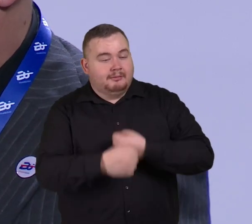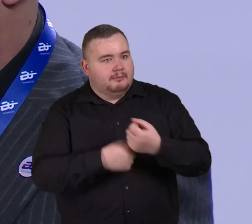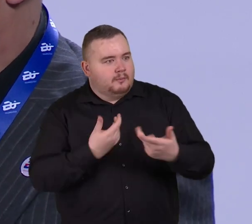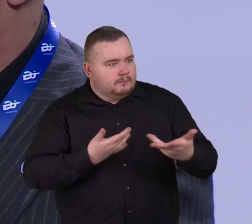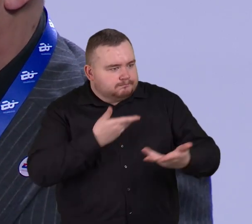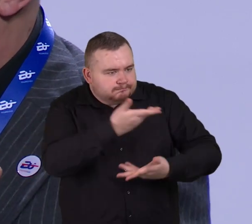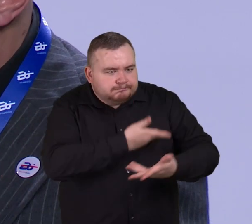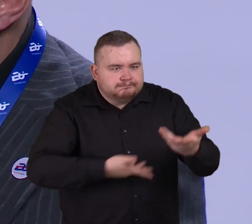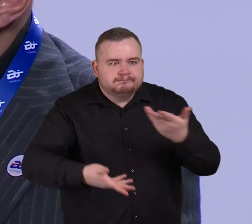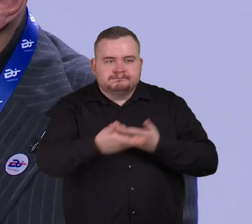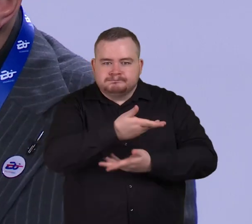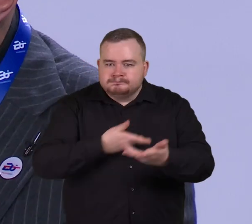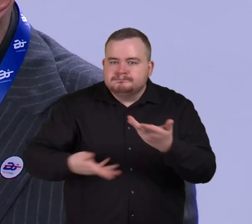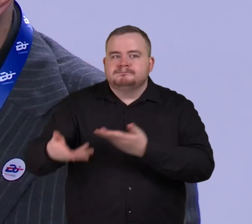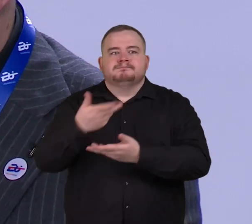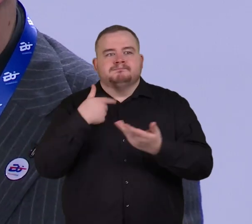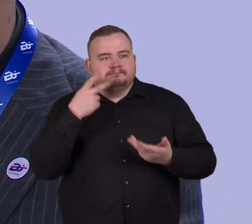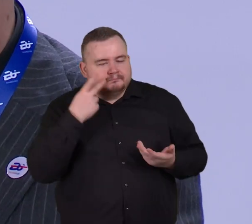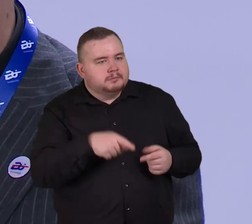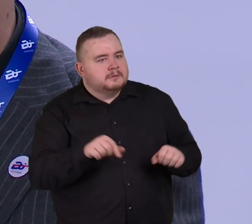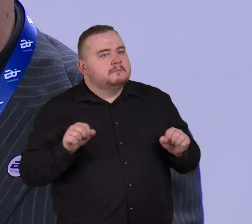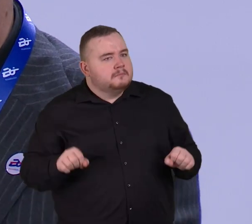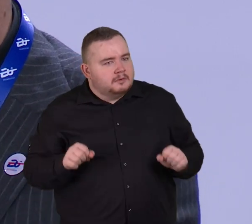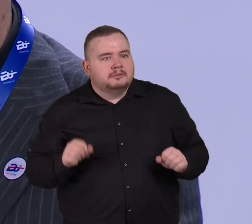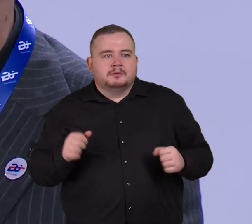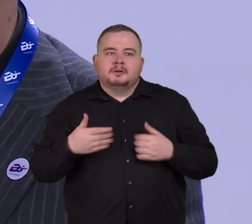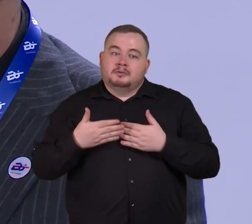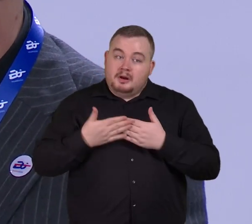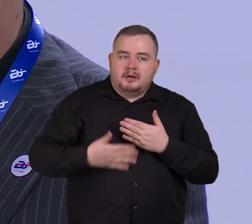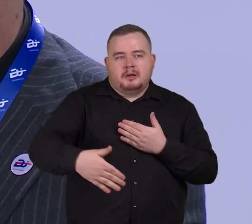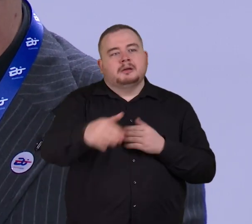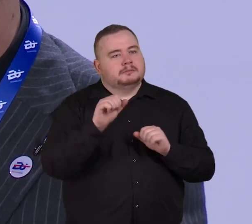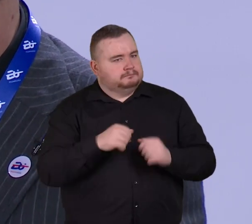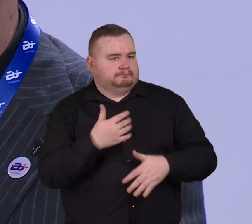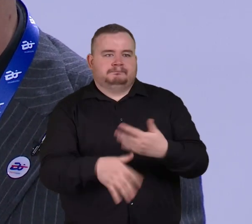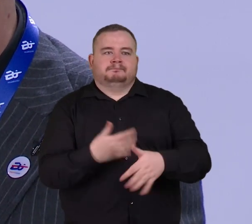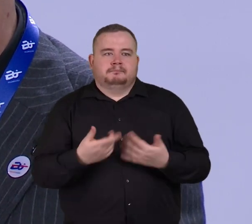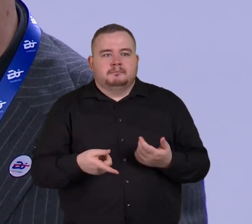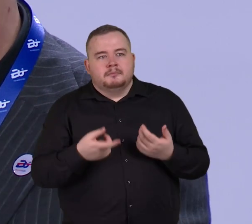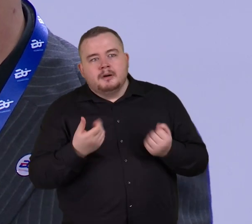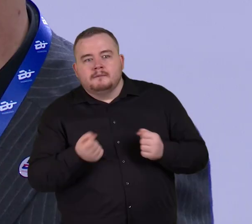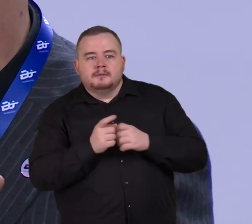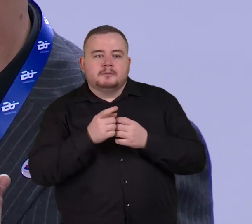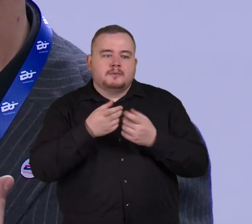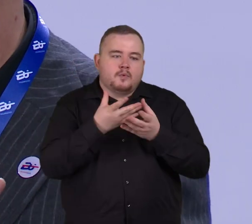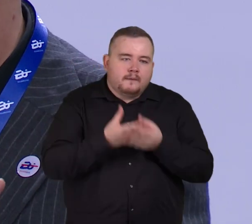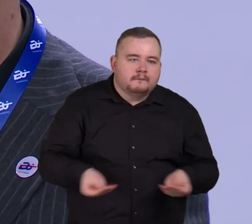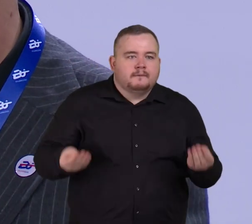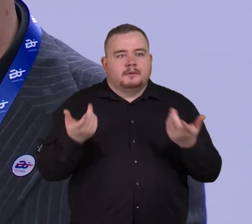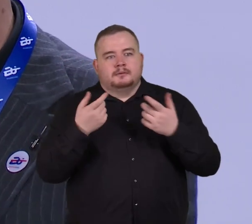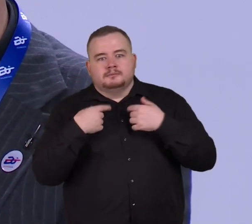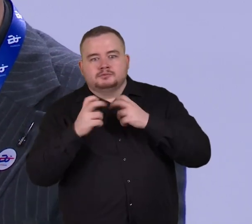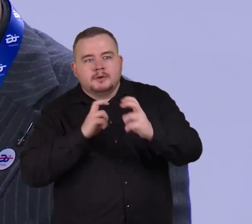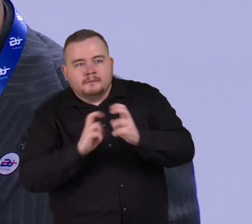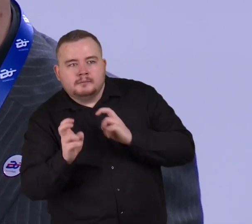them. But because of the years of collaboration, you know, everybody realized that we wanted